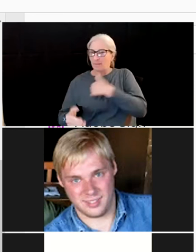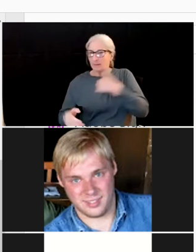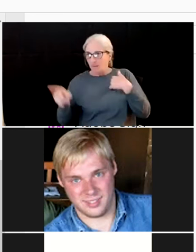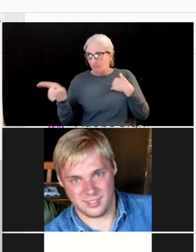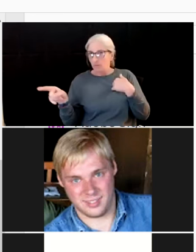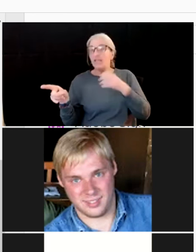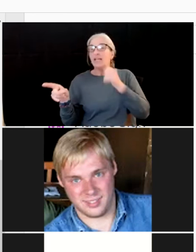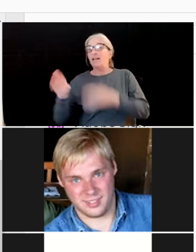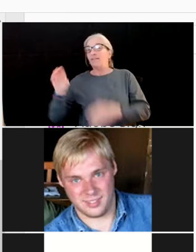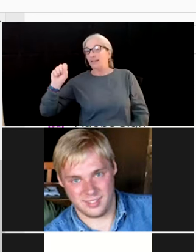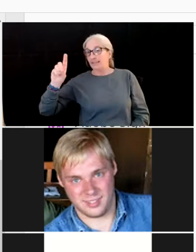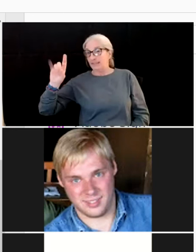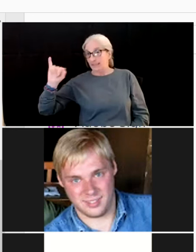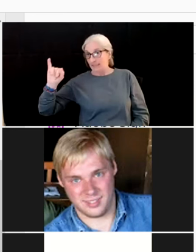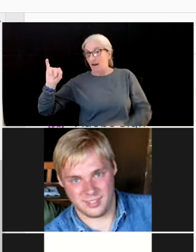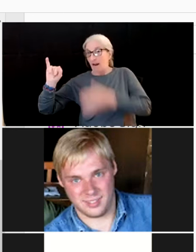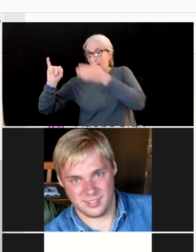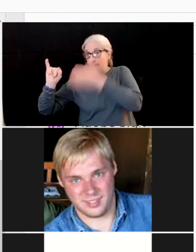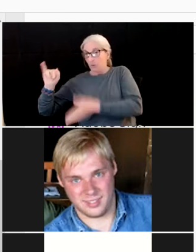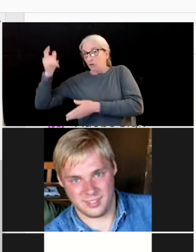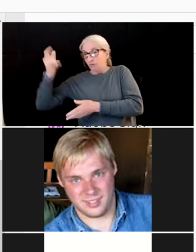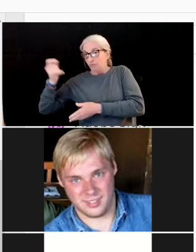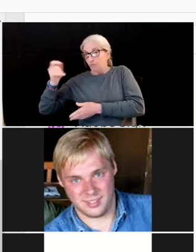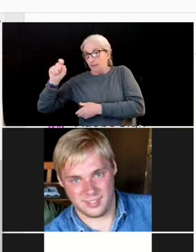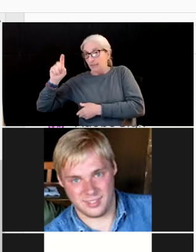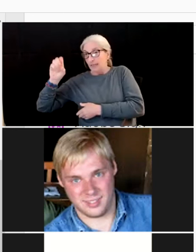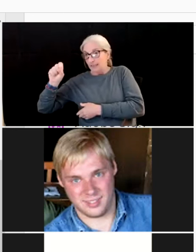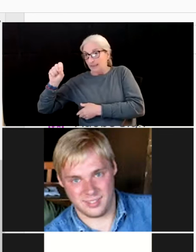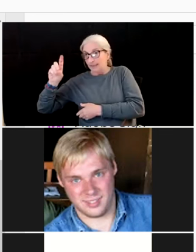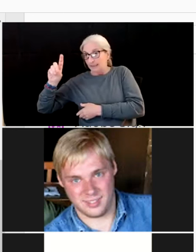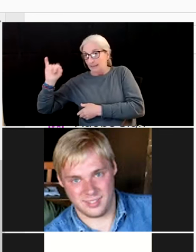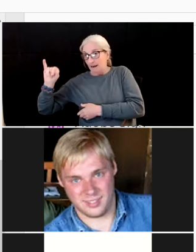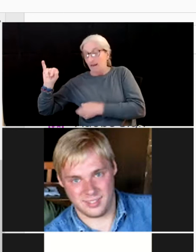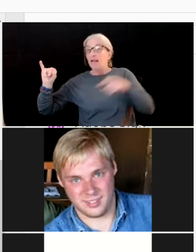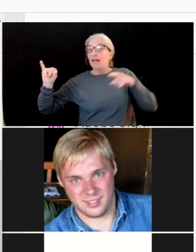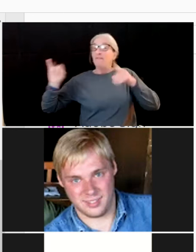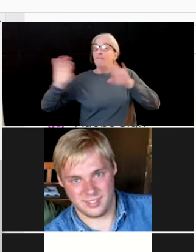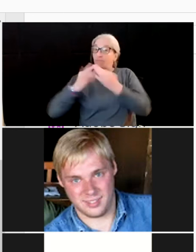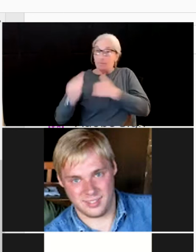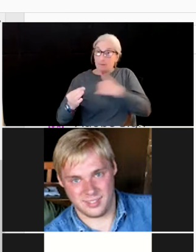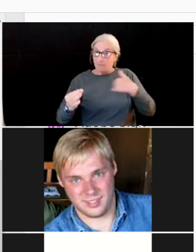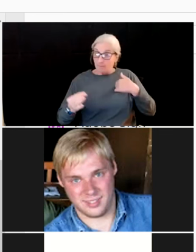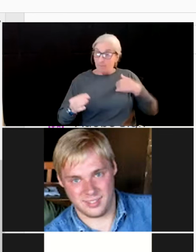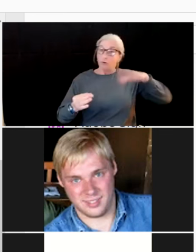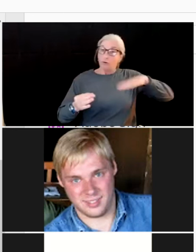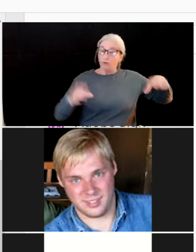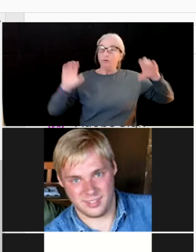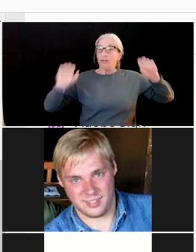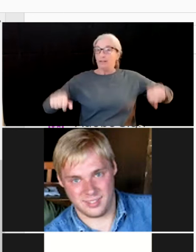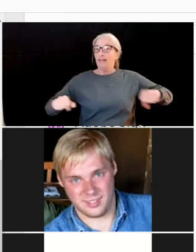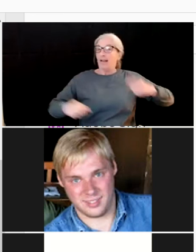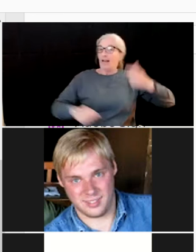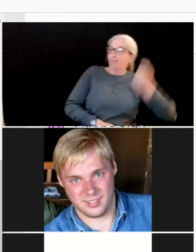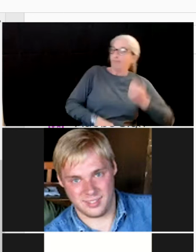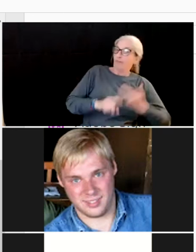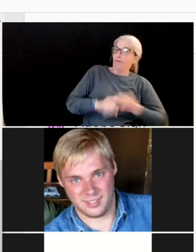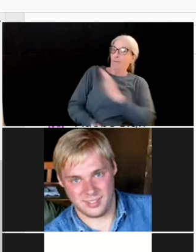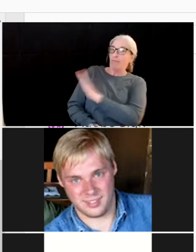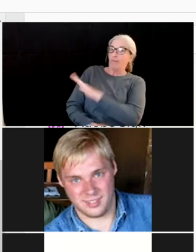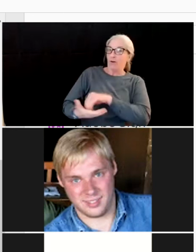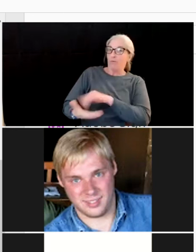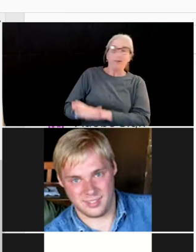of an SSDI record holder. For SSI, it's different. There are no benefits payable to spouses or dependent